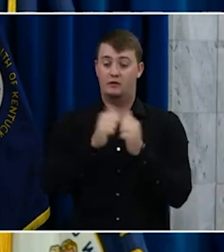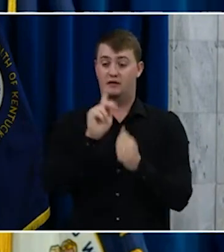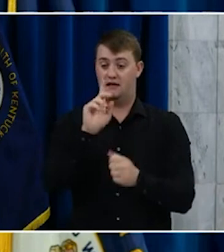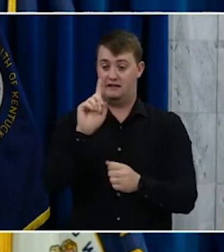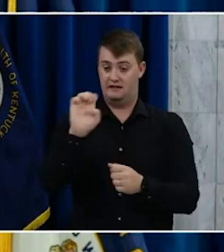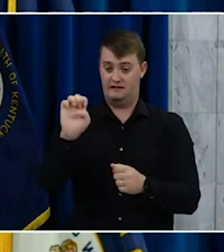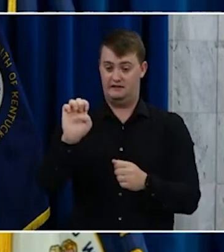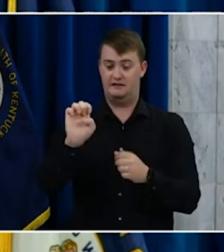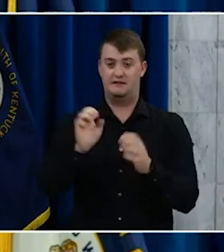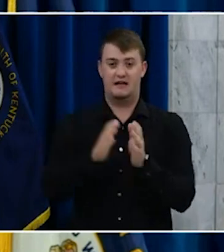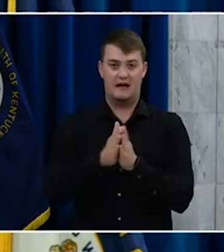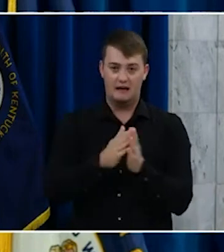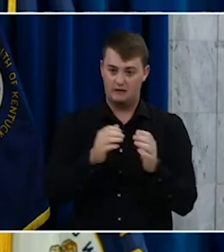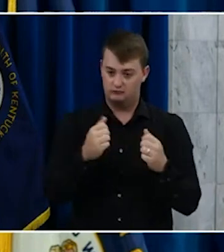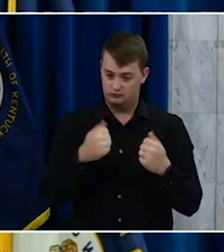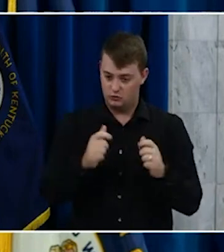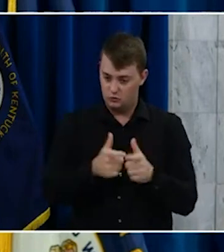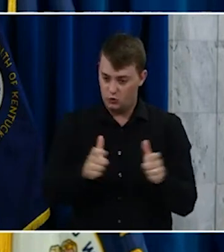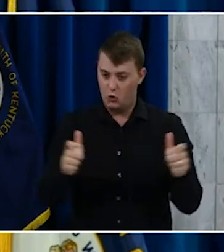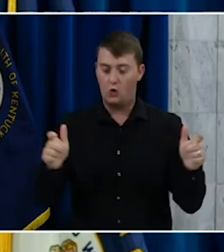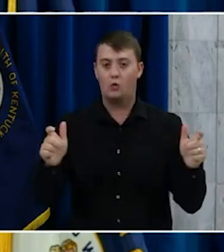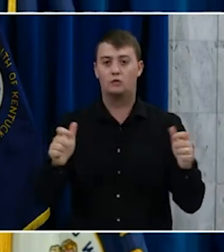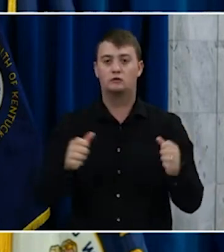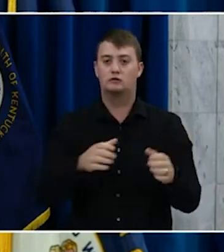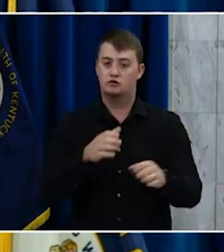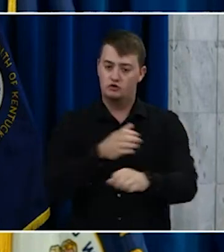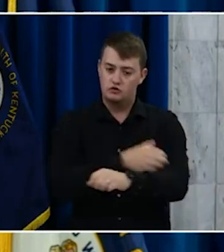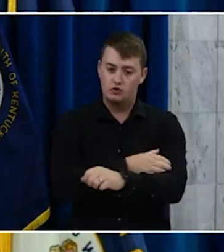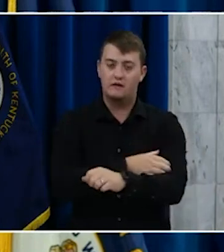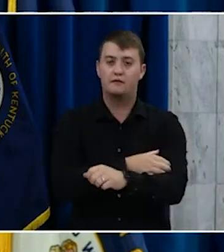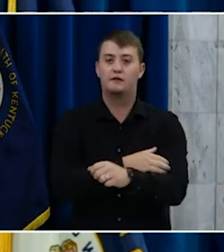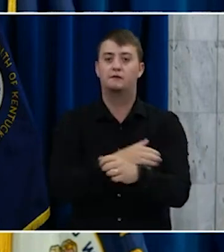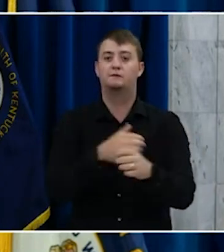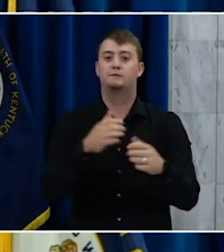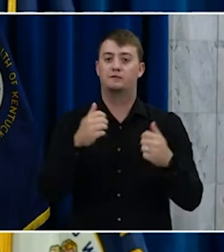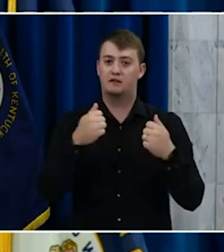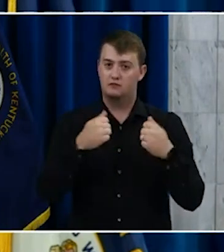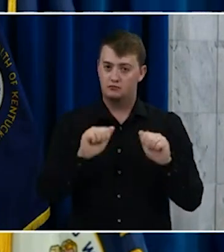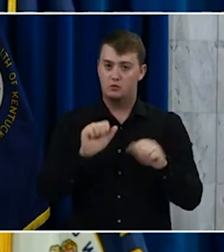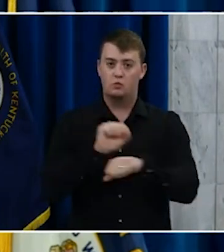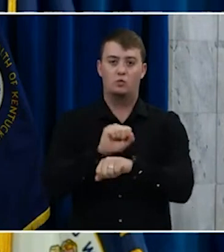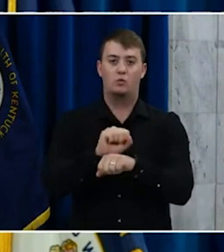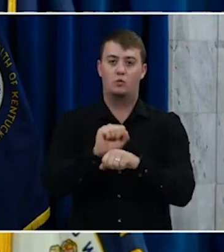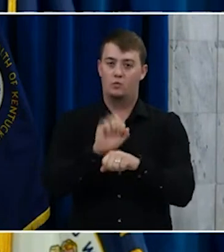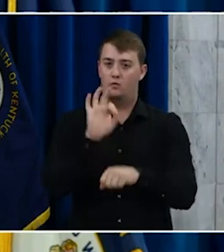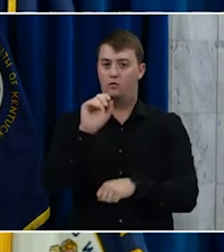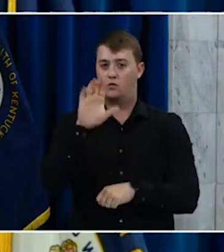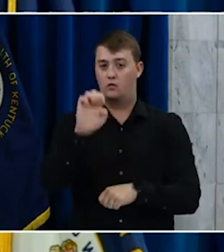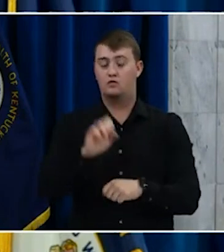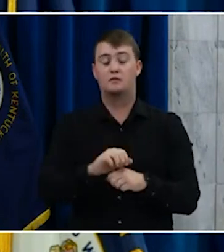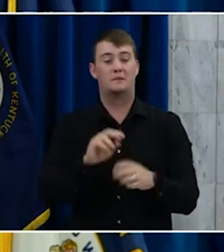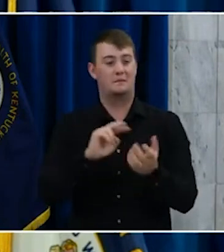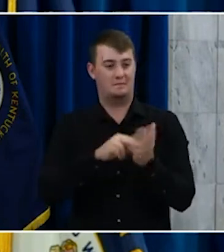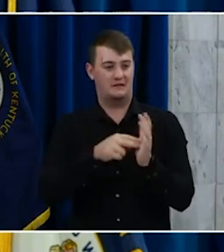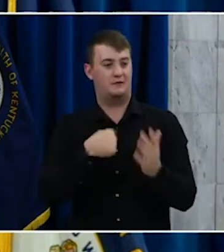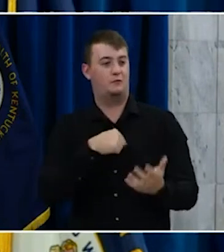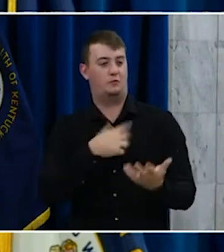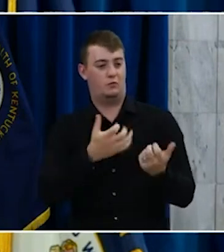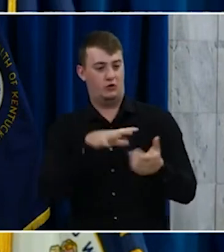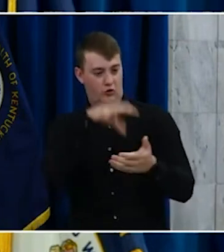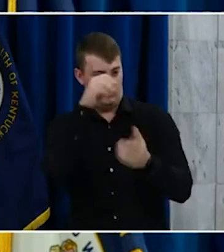grow, strengthen, and diversify Kentucky's educator workforce. In other words, we want to learn from you.